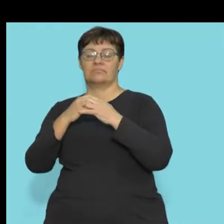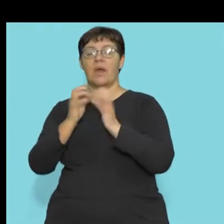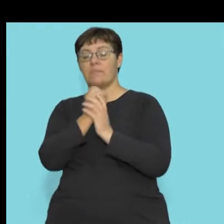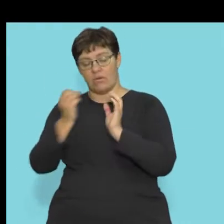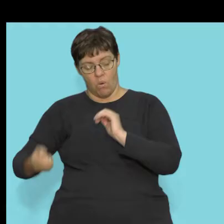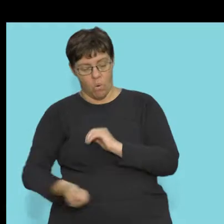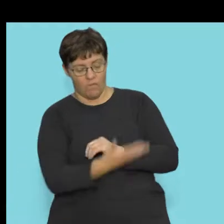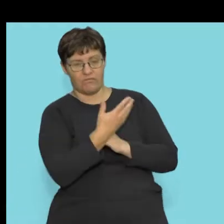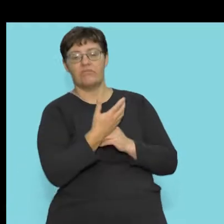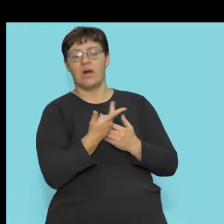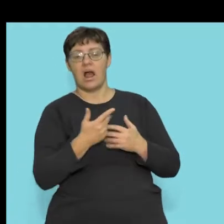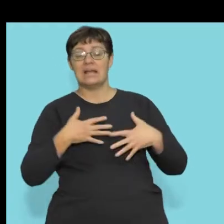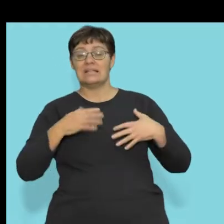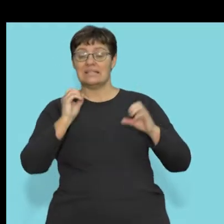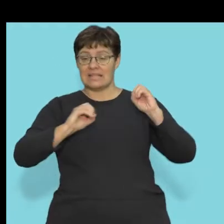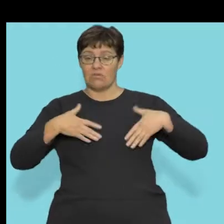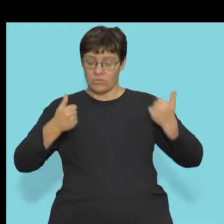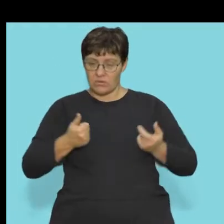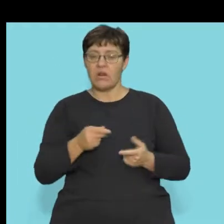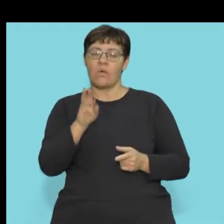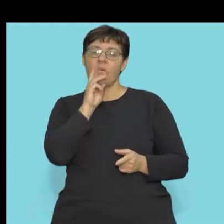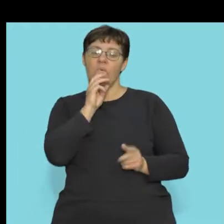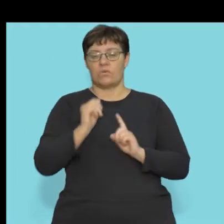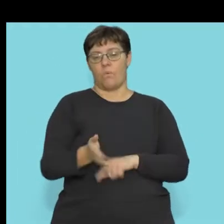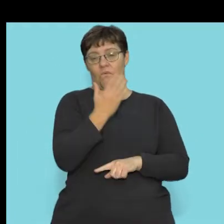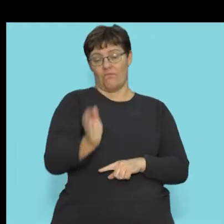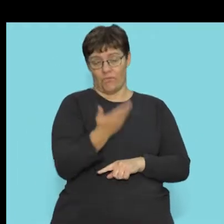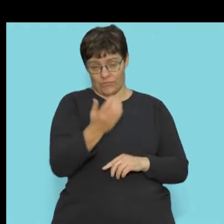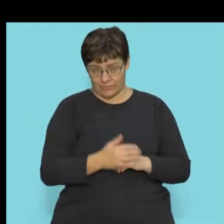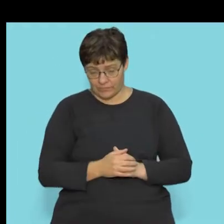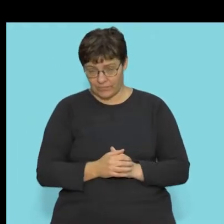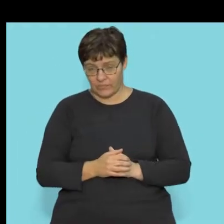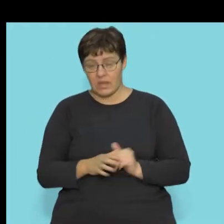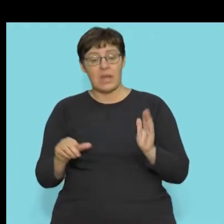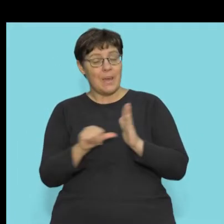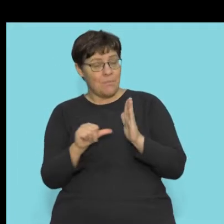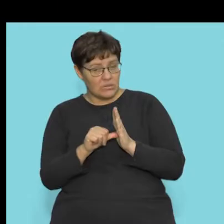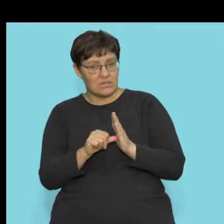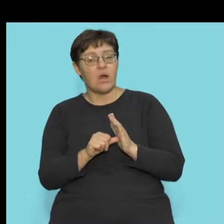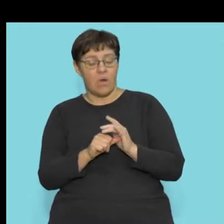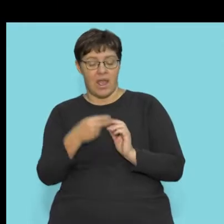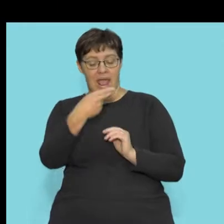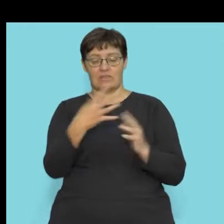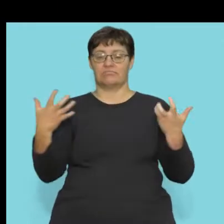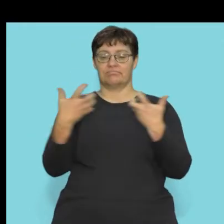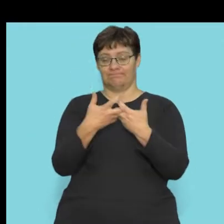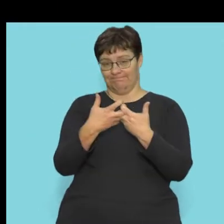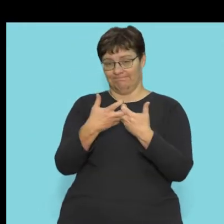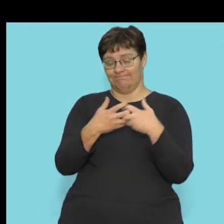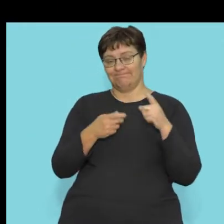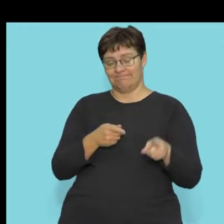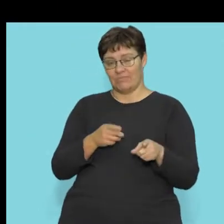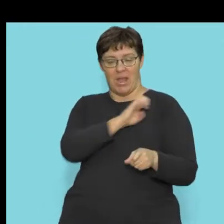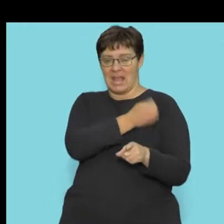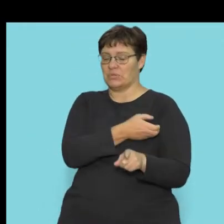as a waste product during cellular respiration. So again, the importance of oxygen is to combine with the